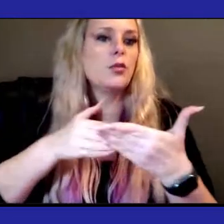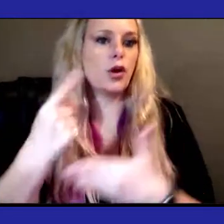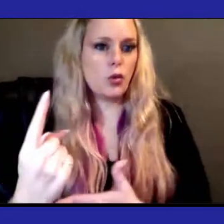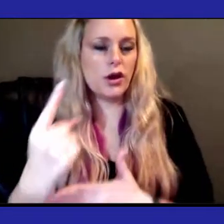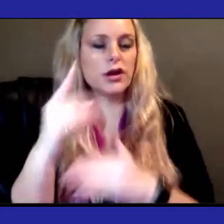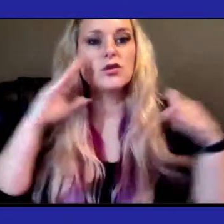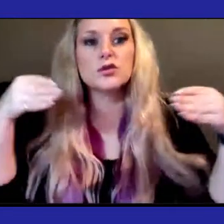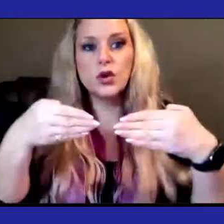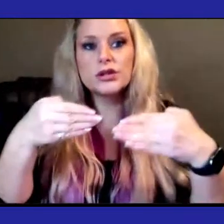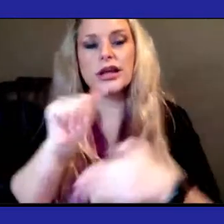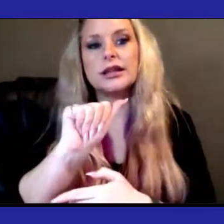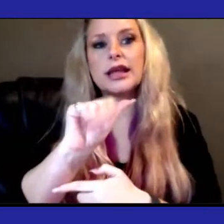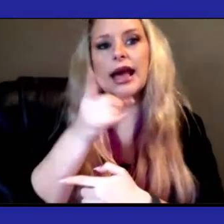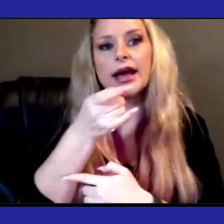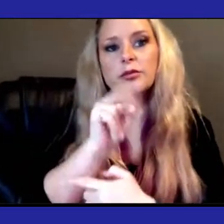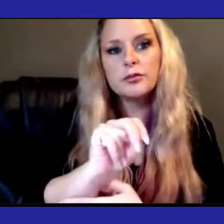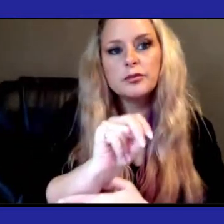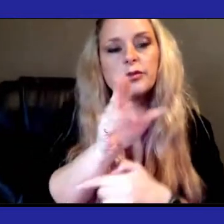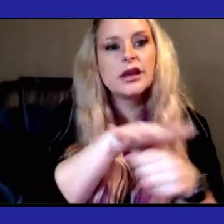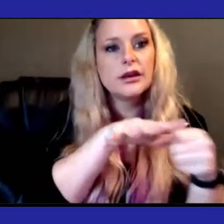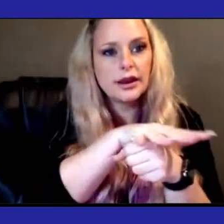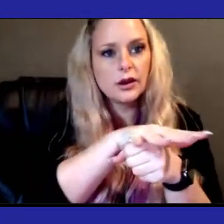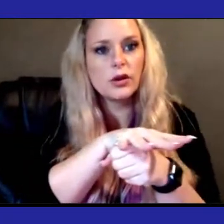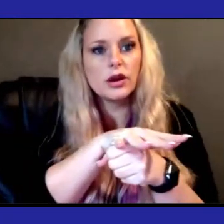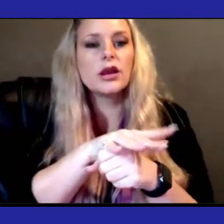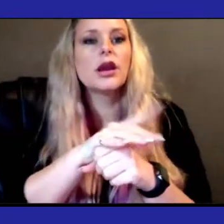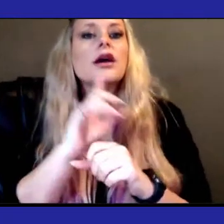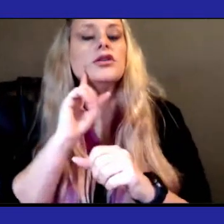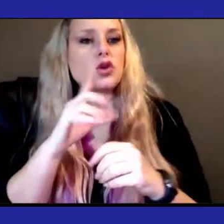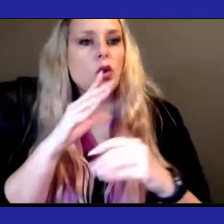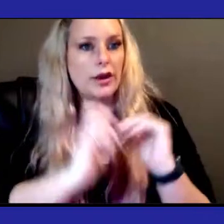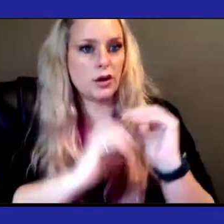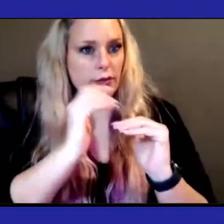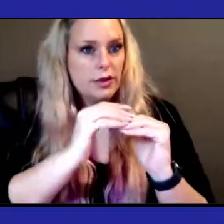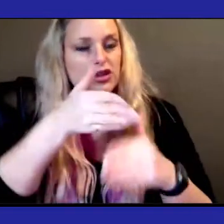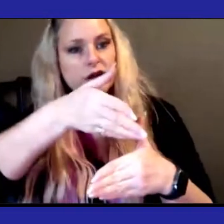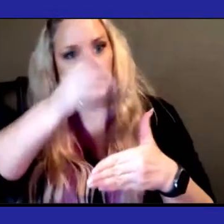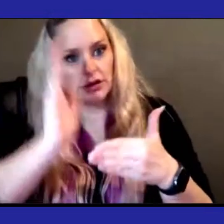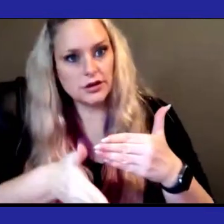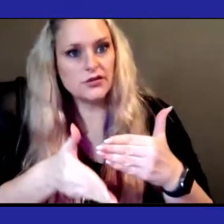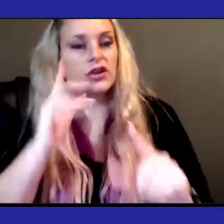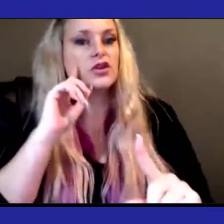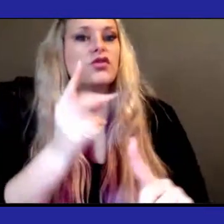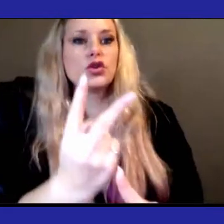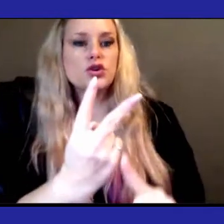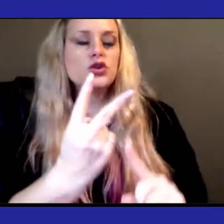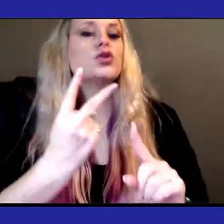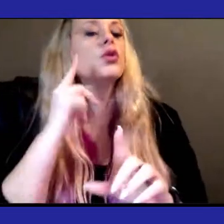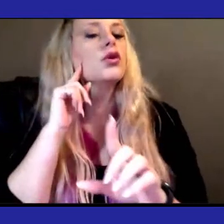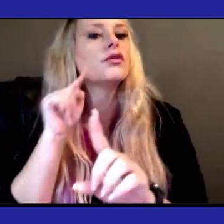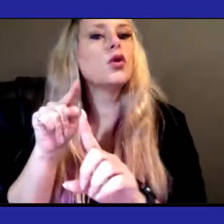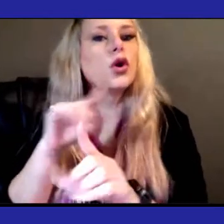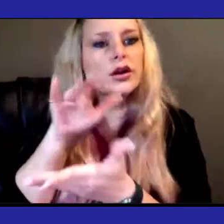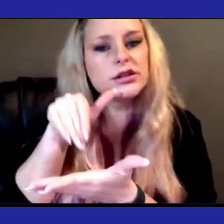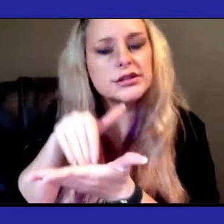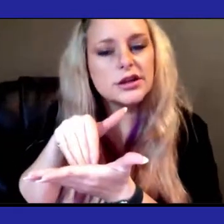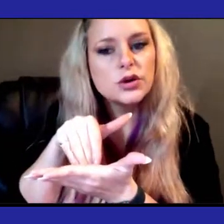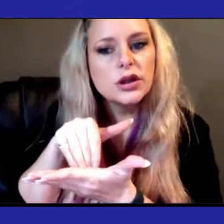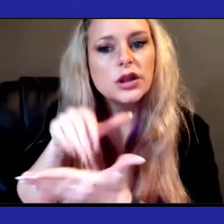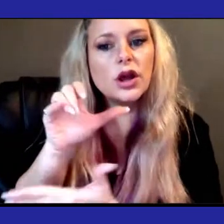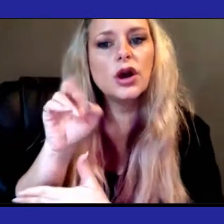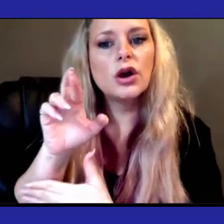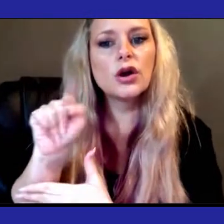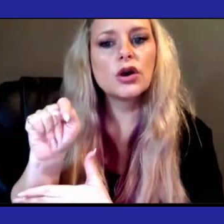space, which started construction, and we've completed two additions to our central sterile, a cart washer, and an air handling